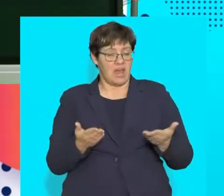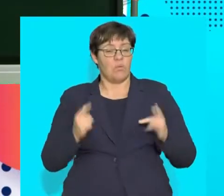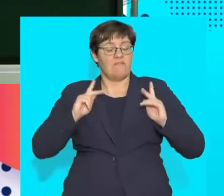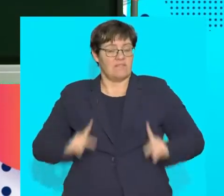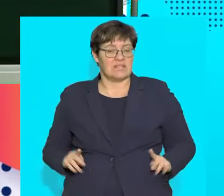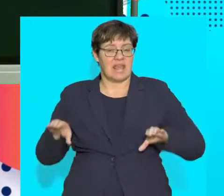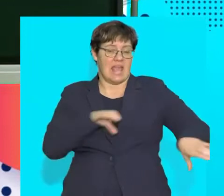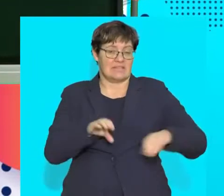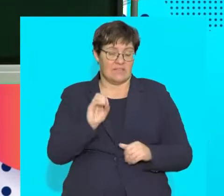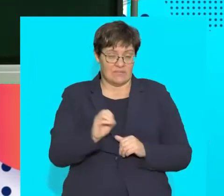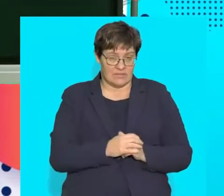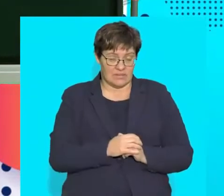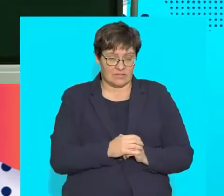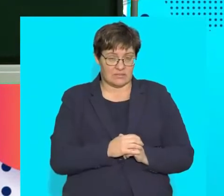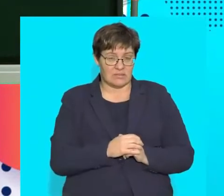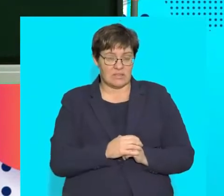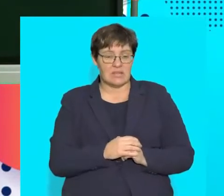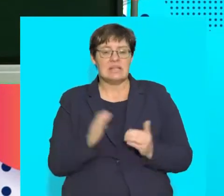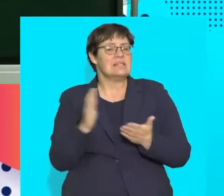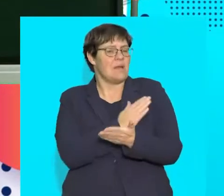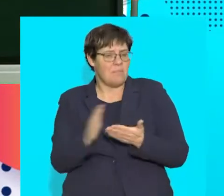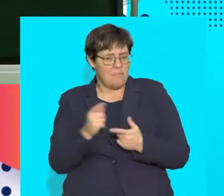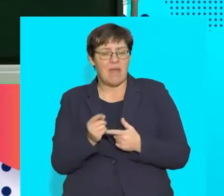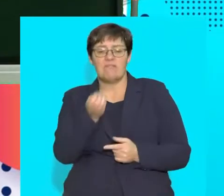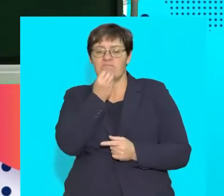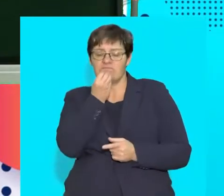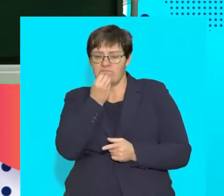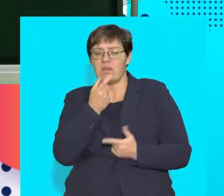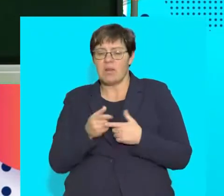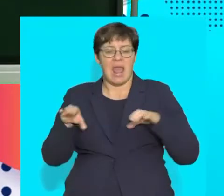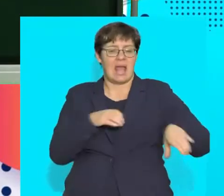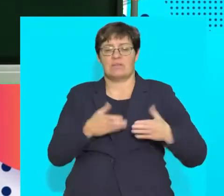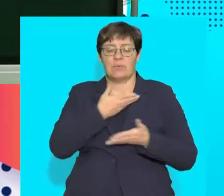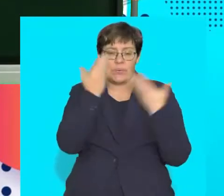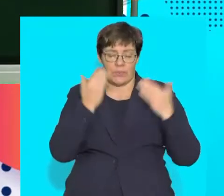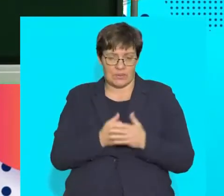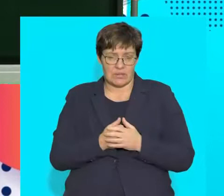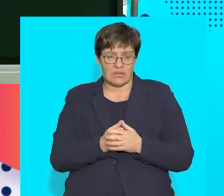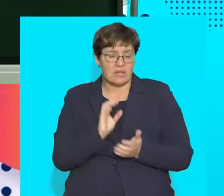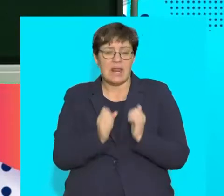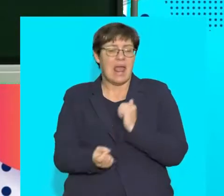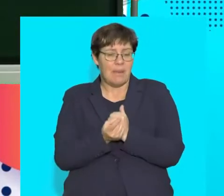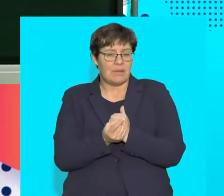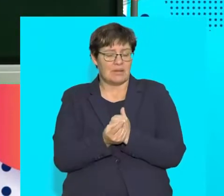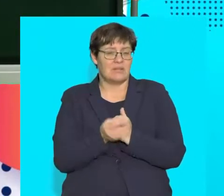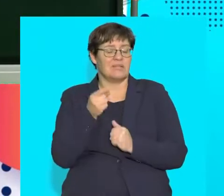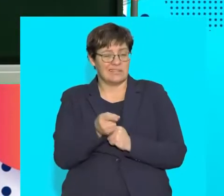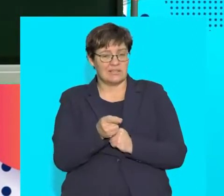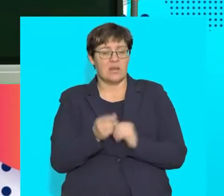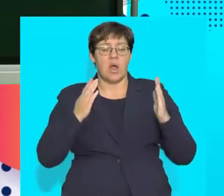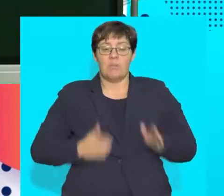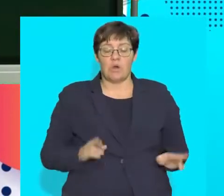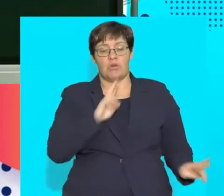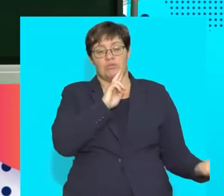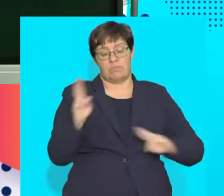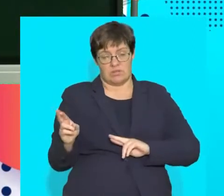being physically active. However, there are times when you consume a meal and you're not active. So what happens to the glucose then?